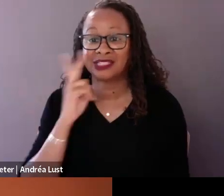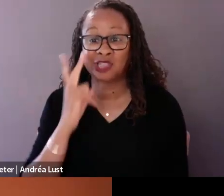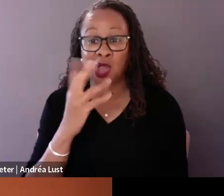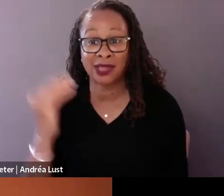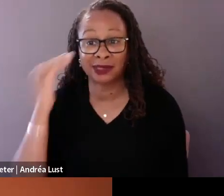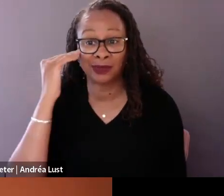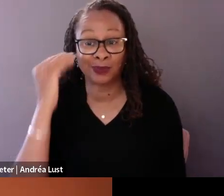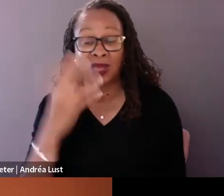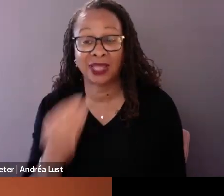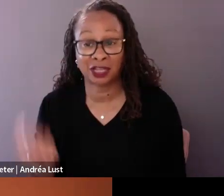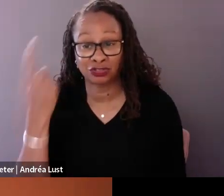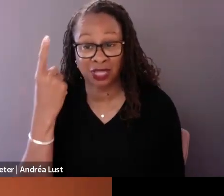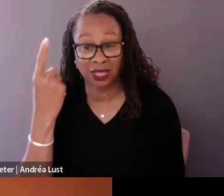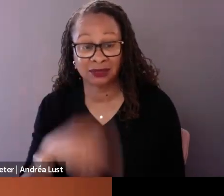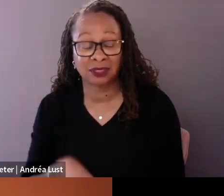and understand how